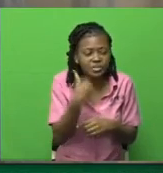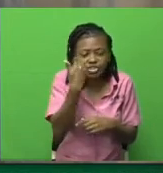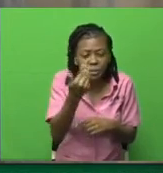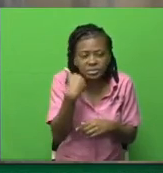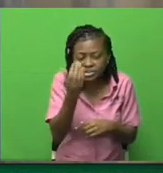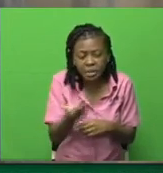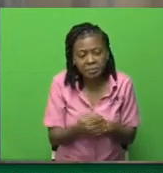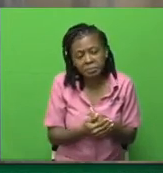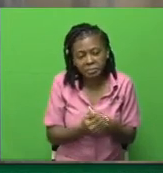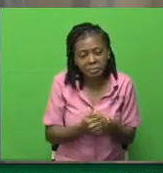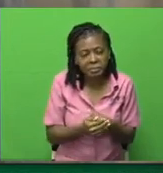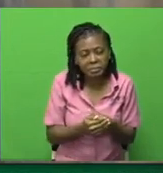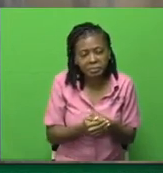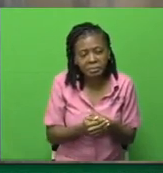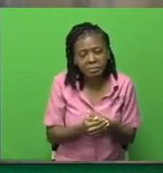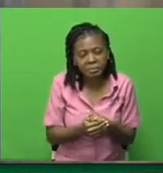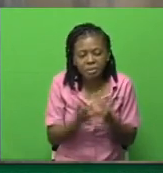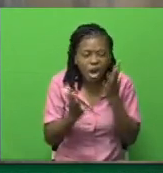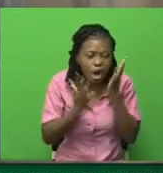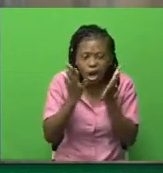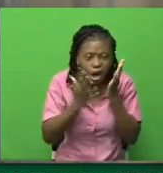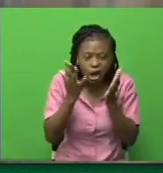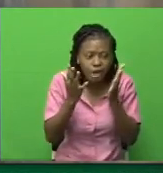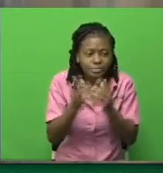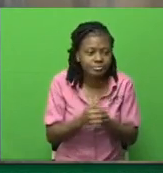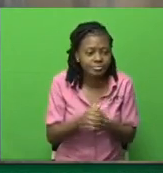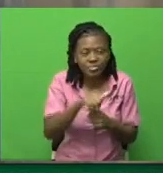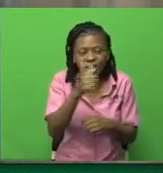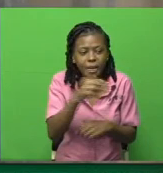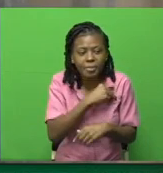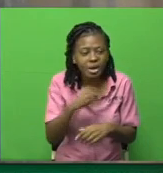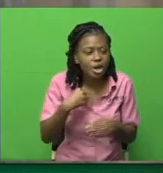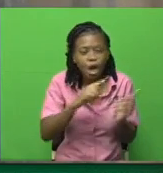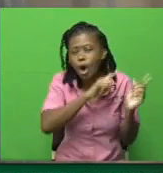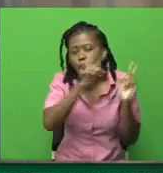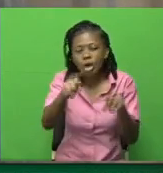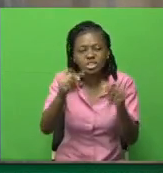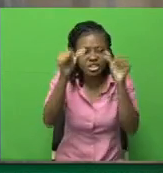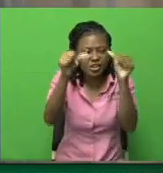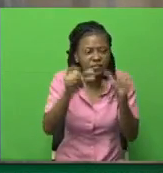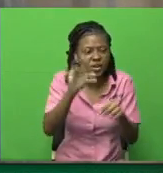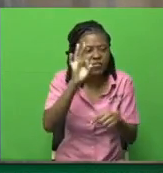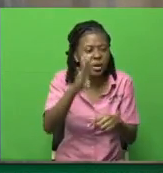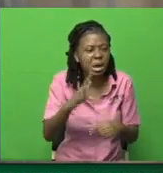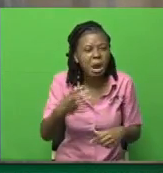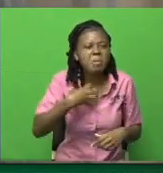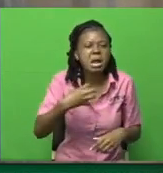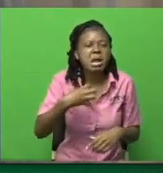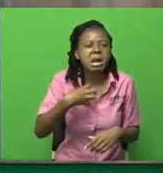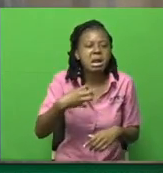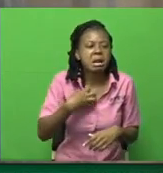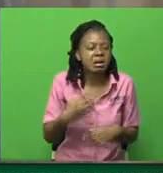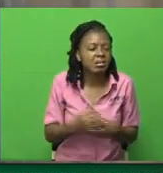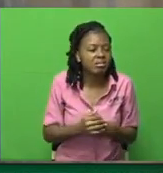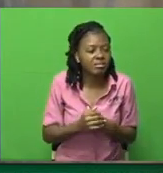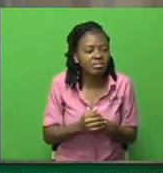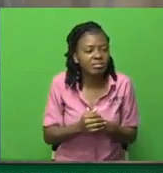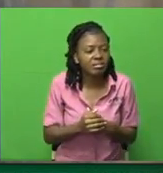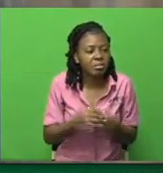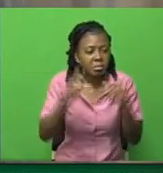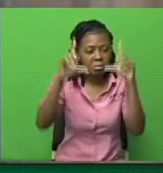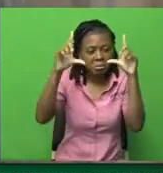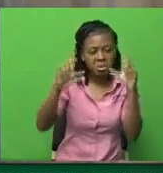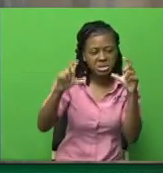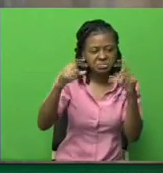another member takes a Facebook to complain about being cut out of a picture and a